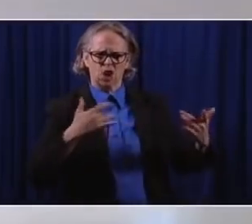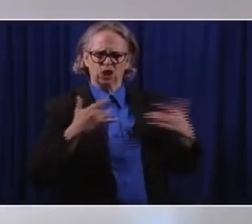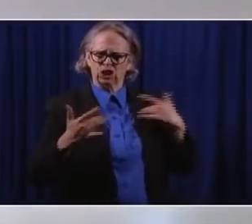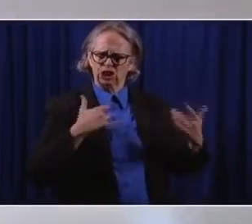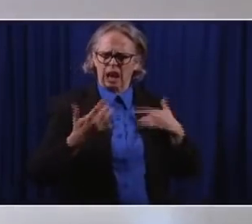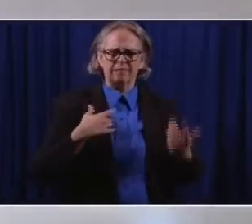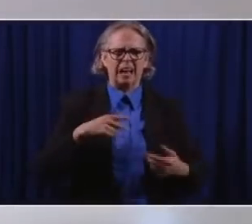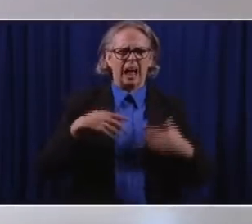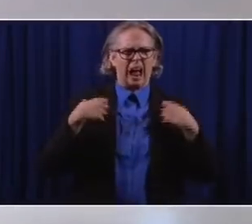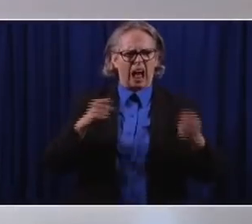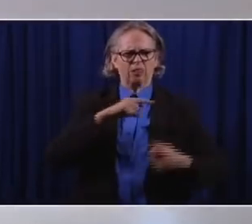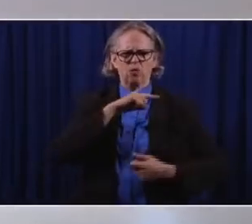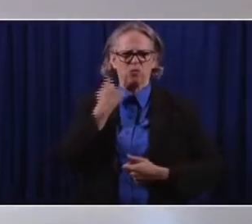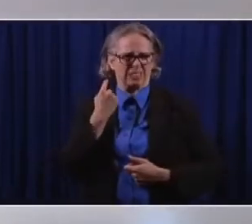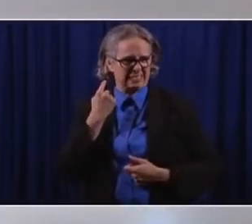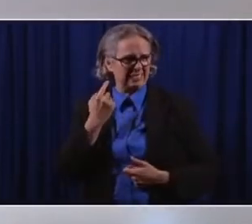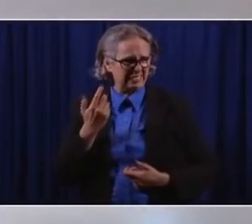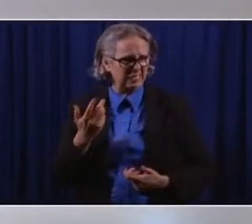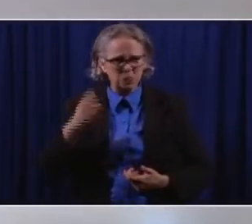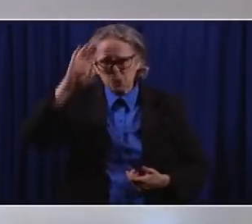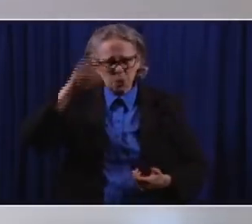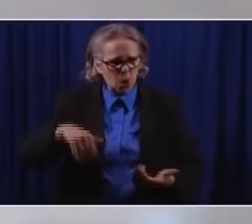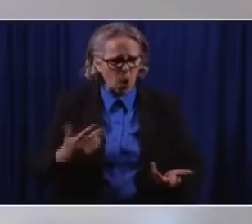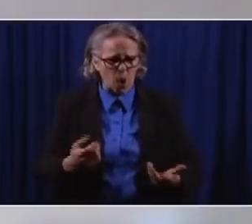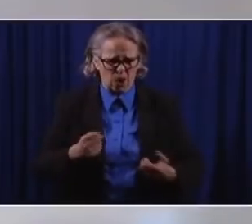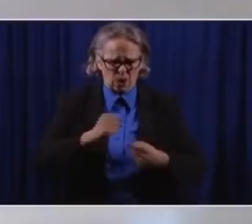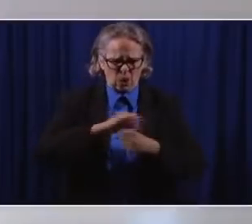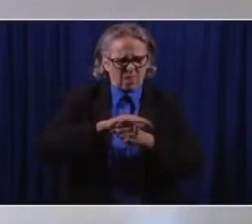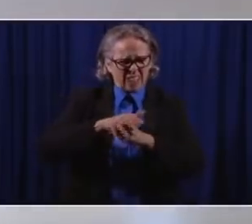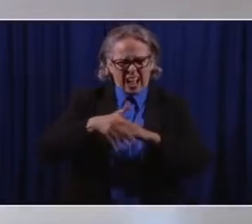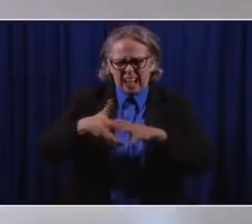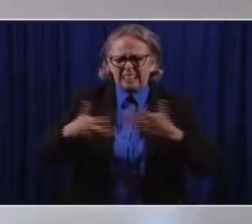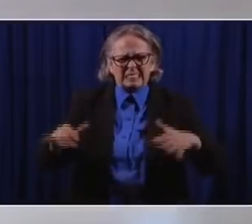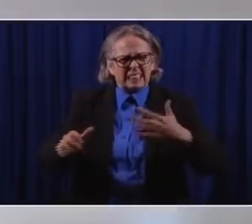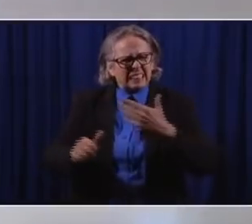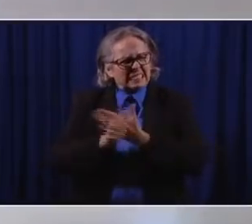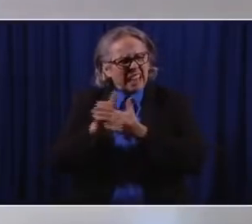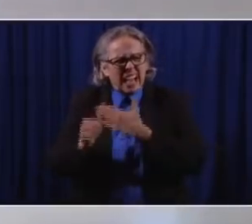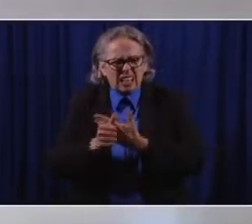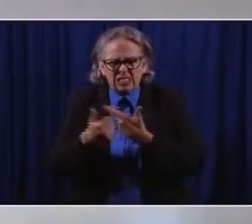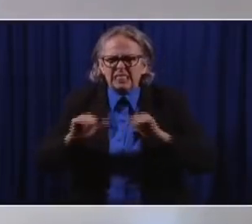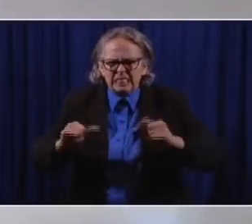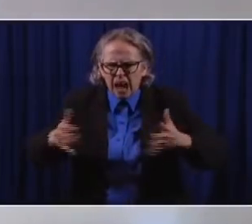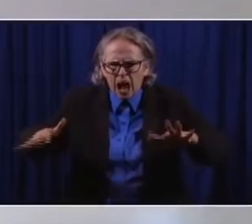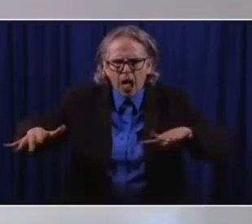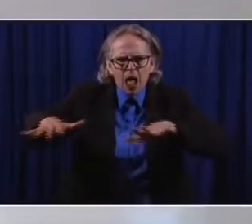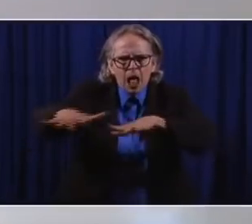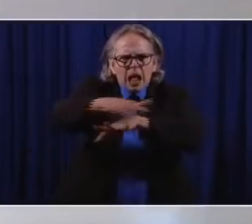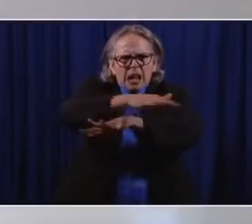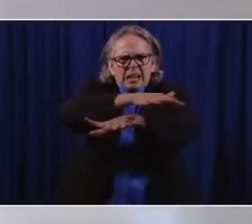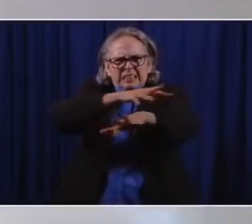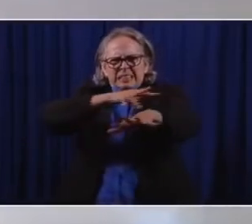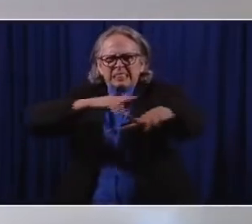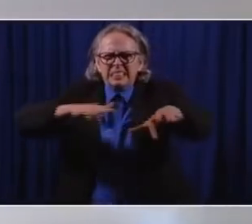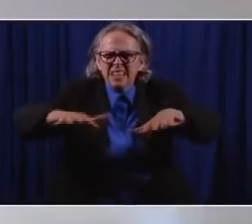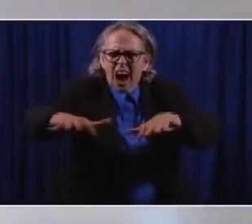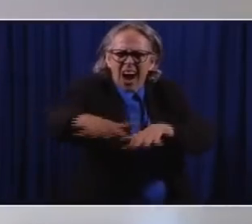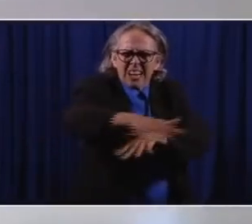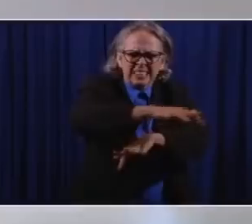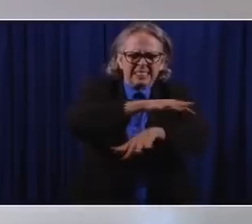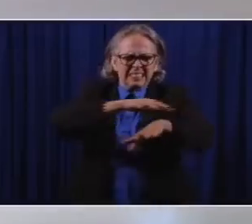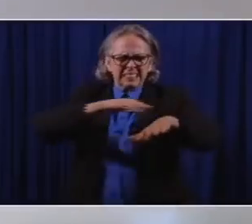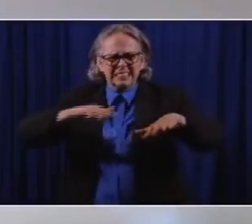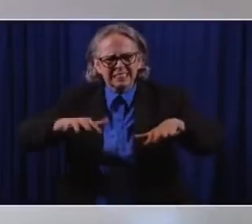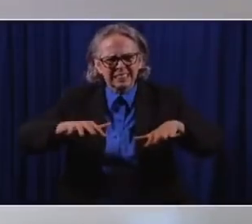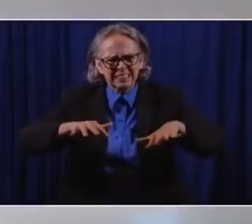haven't changed and risks that won't change until this coronavirus emergency is past us. I also want to take a moment to